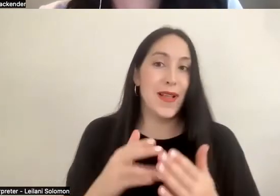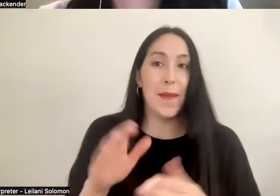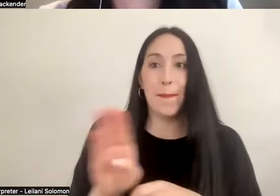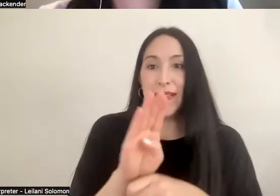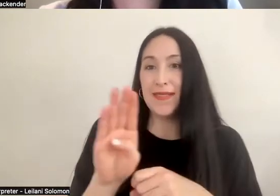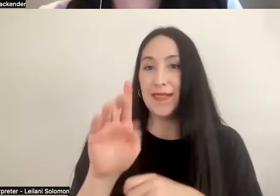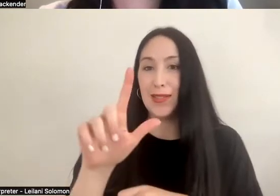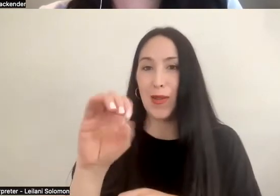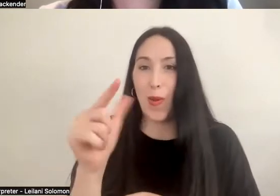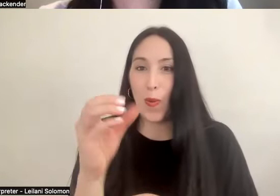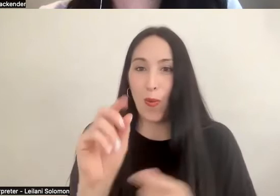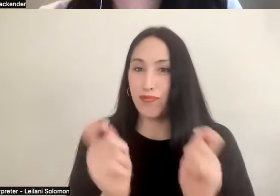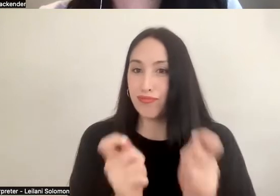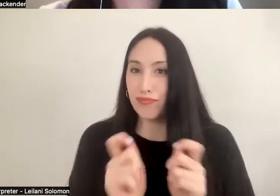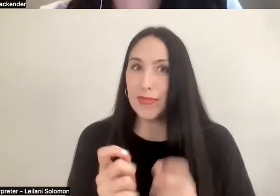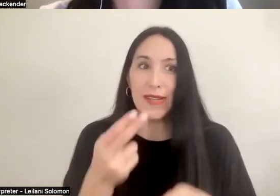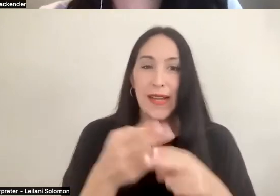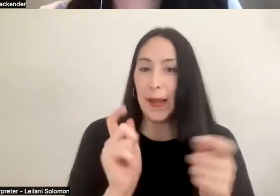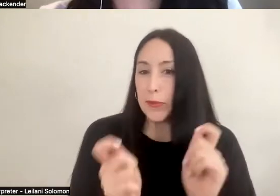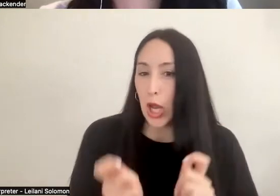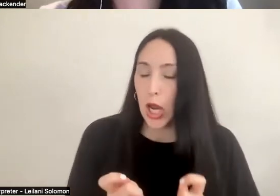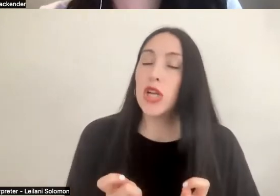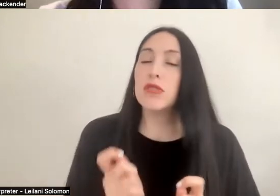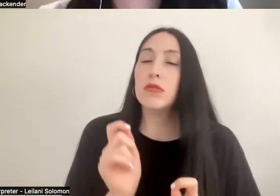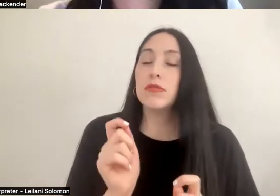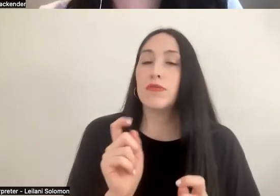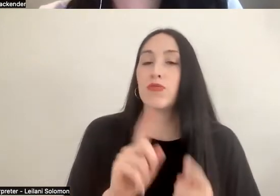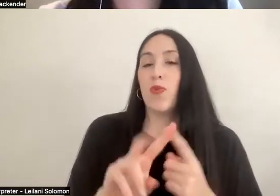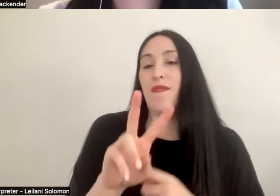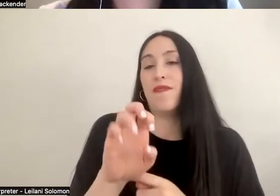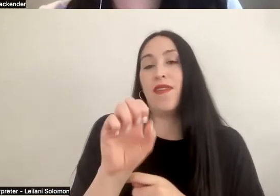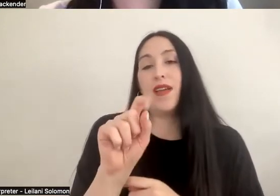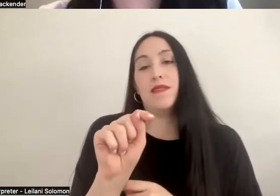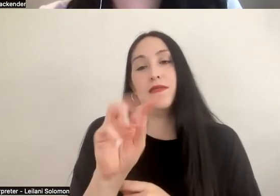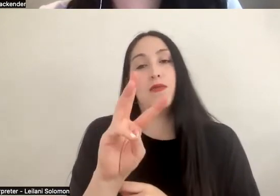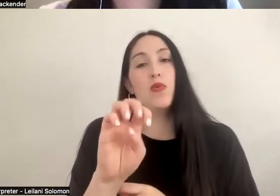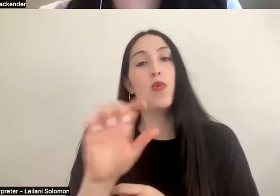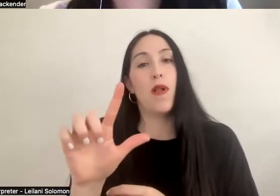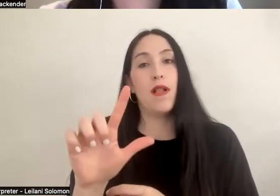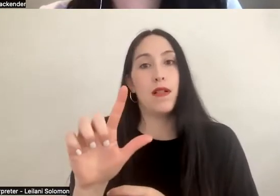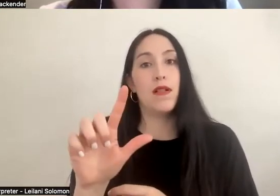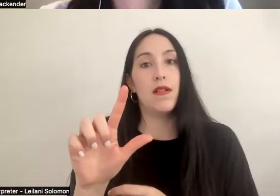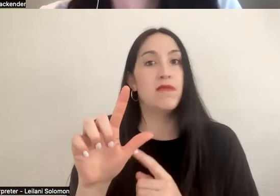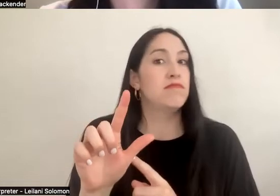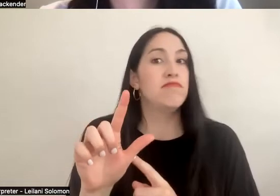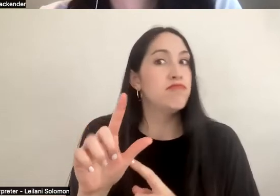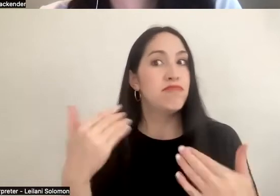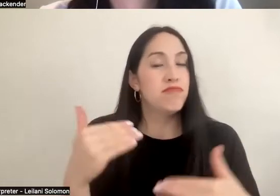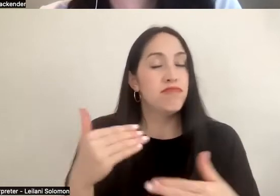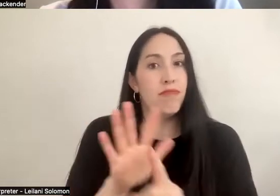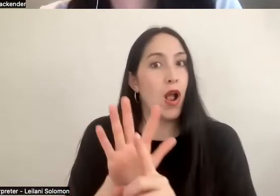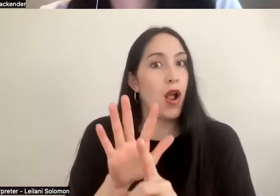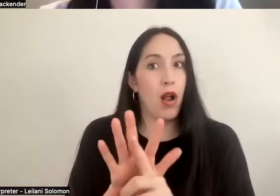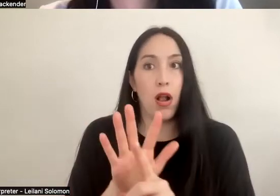name changes from Someday to Vestwell. And so Vestwell is a leader in this space across many